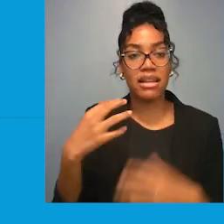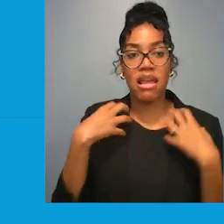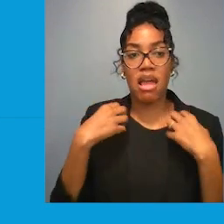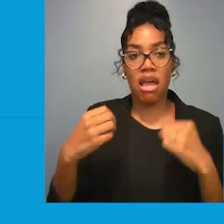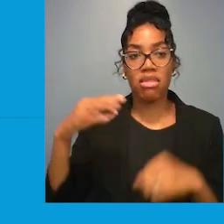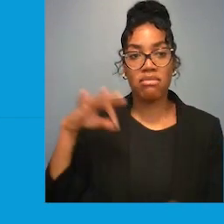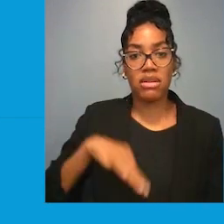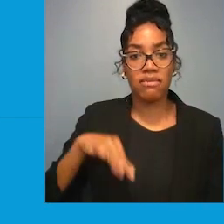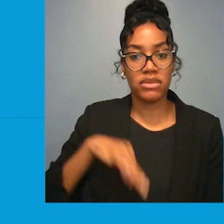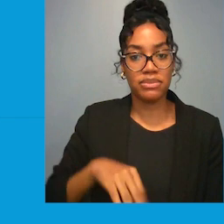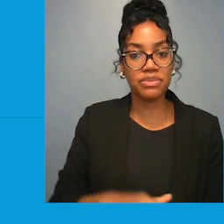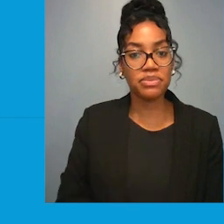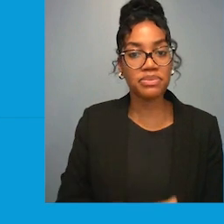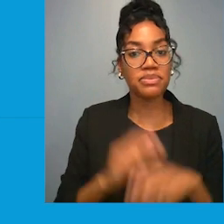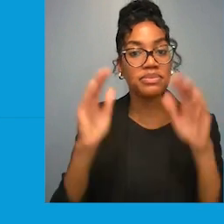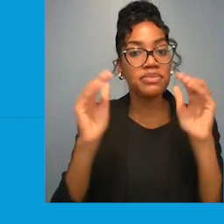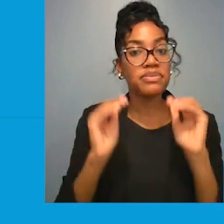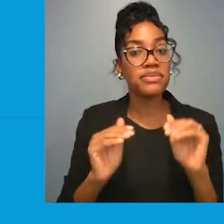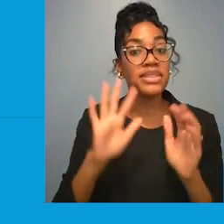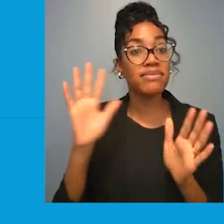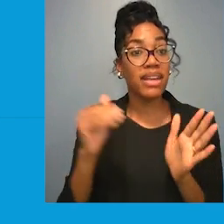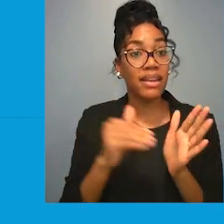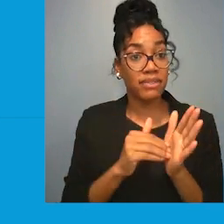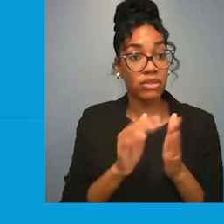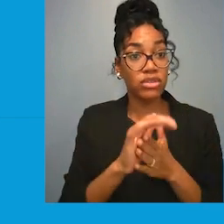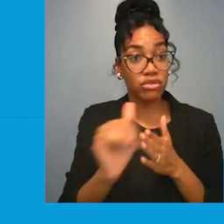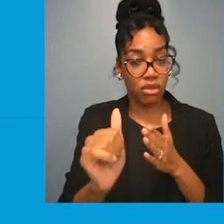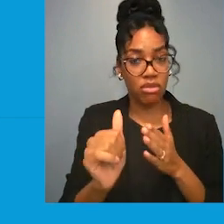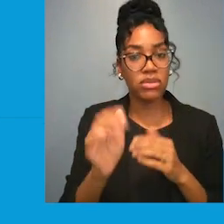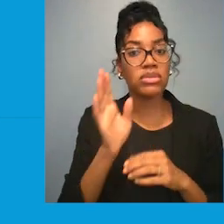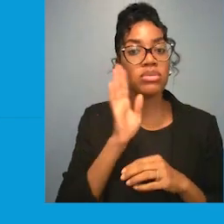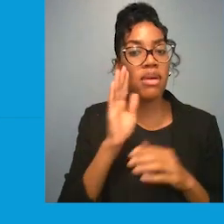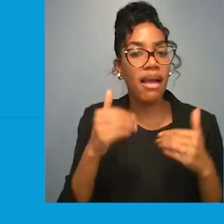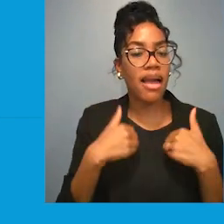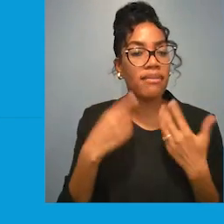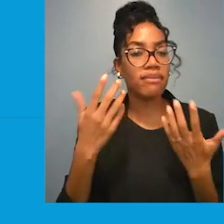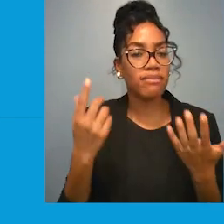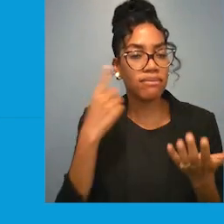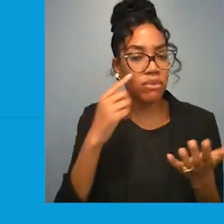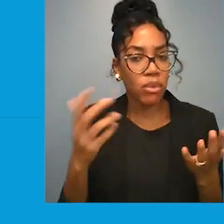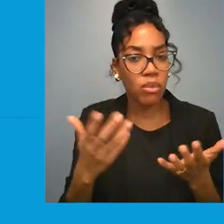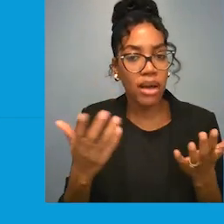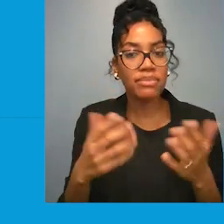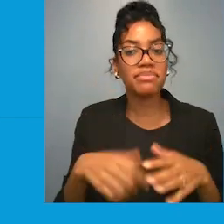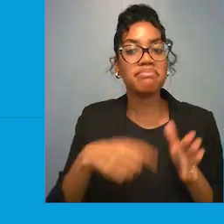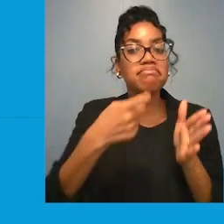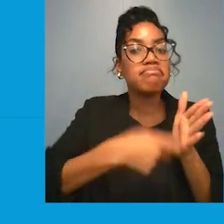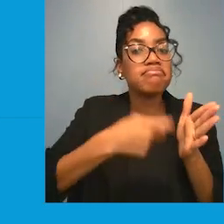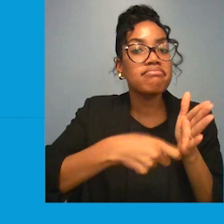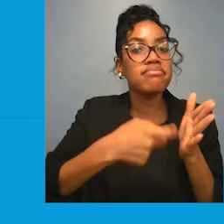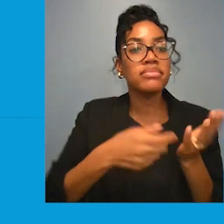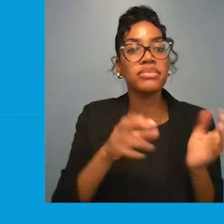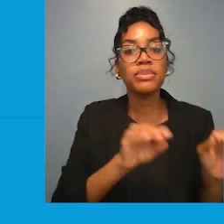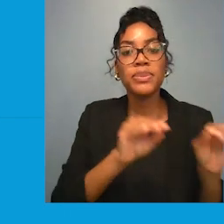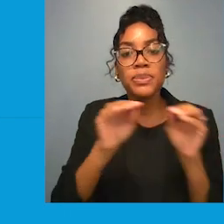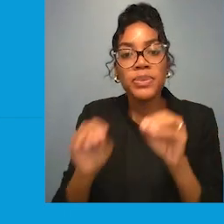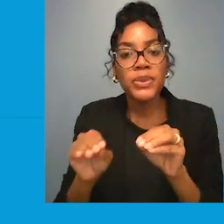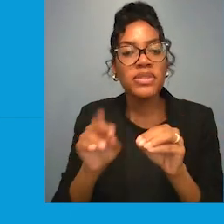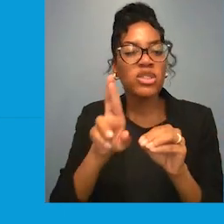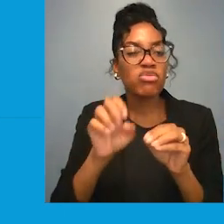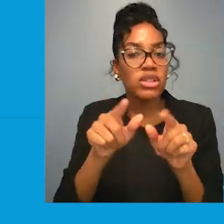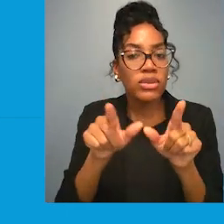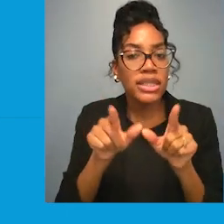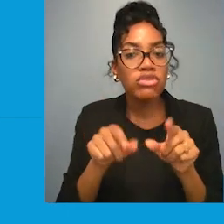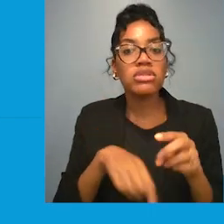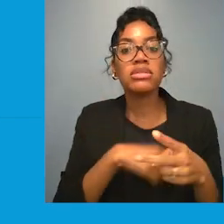have $5,000 in allowable expenses, which may include relocation, academic tuition, and academic and